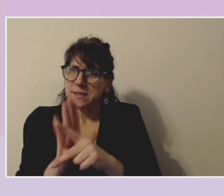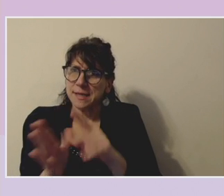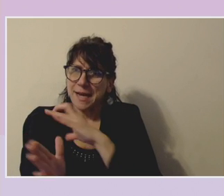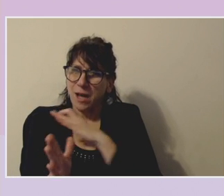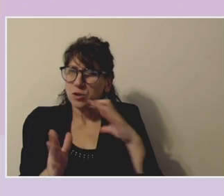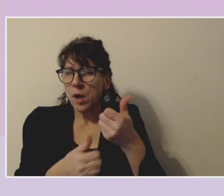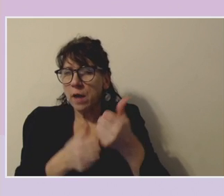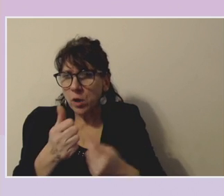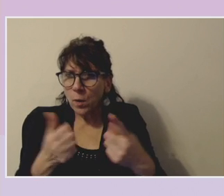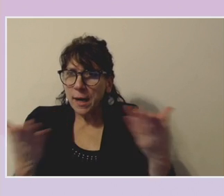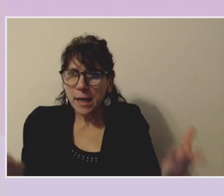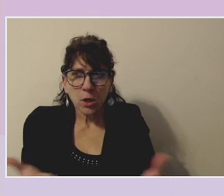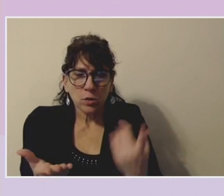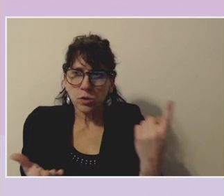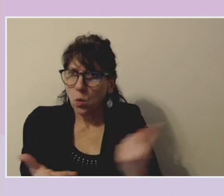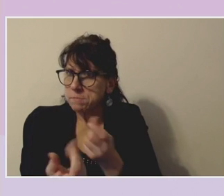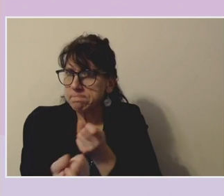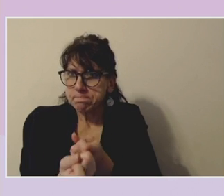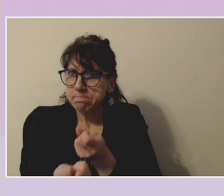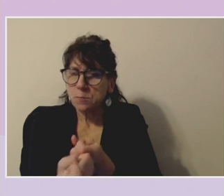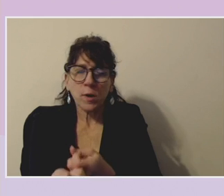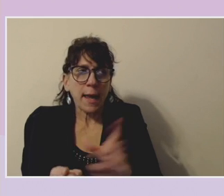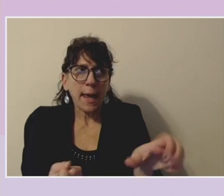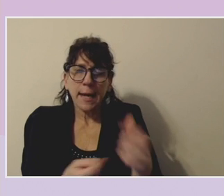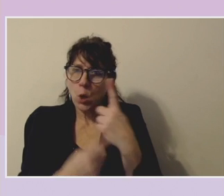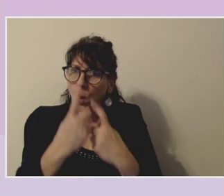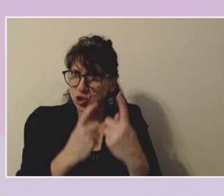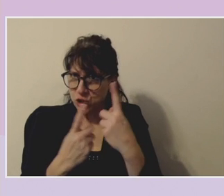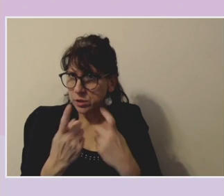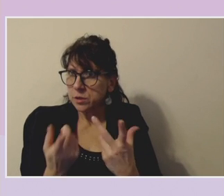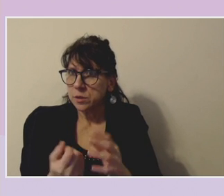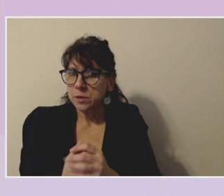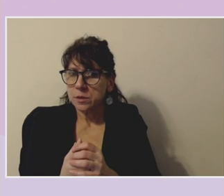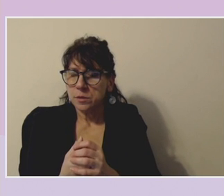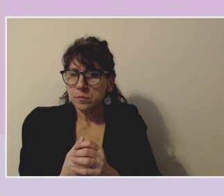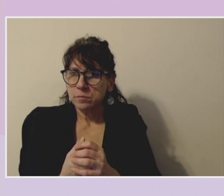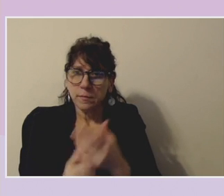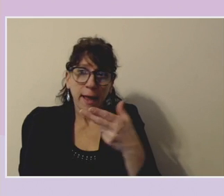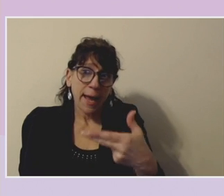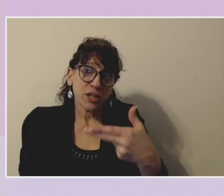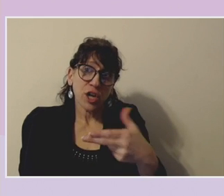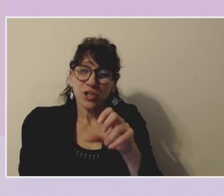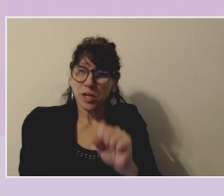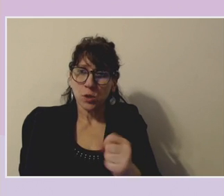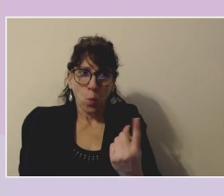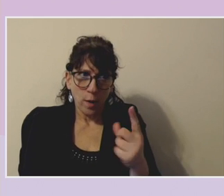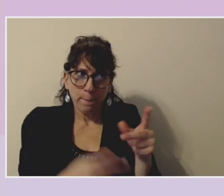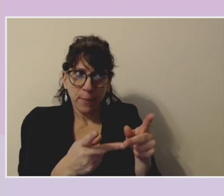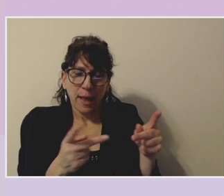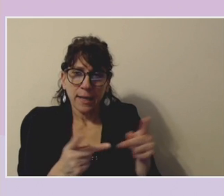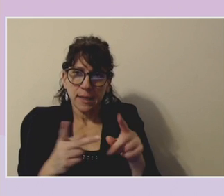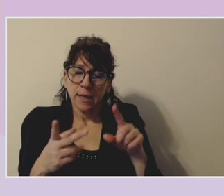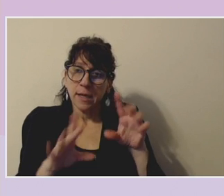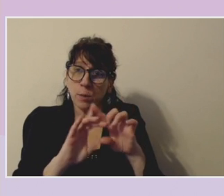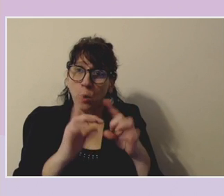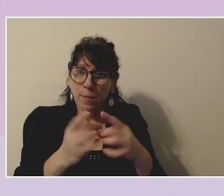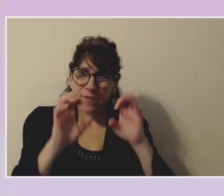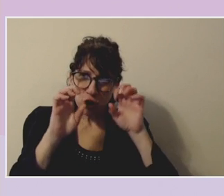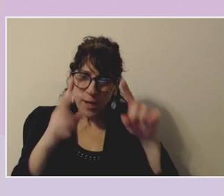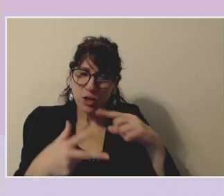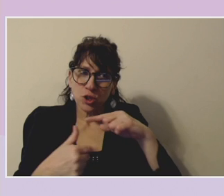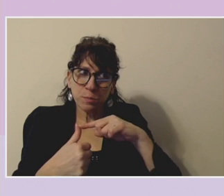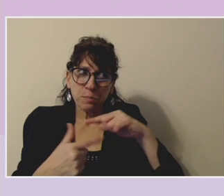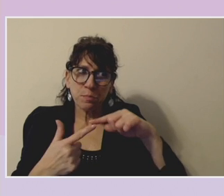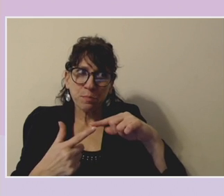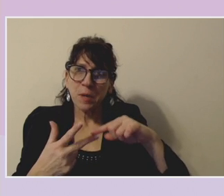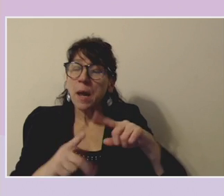in. And so if you have questions, obviously HHS is one place to go. The Department of Education is another. But you